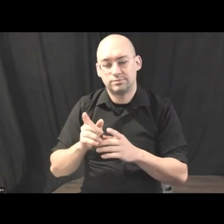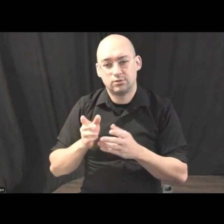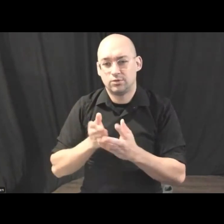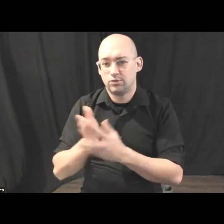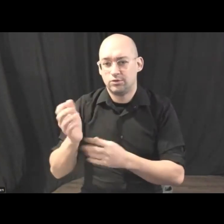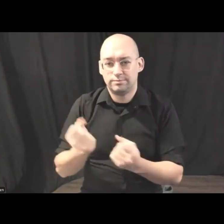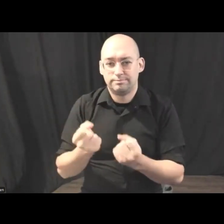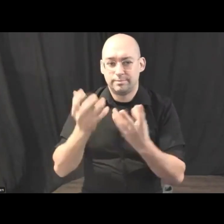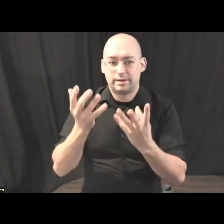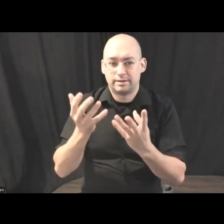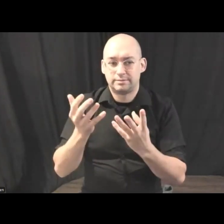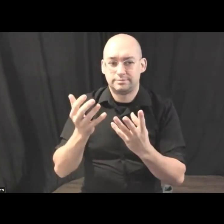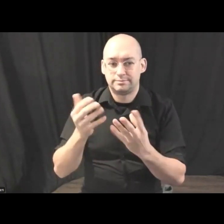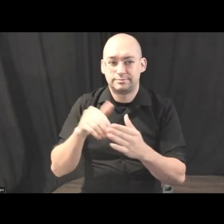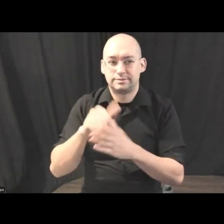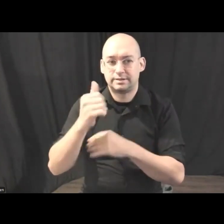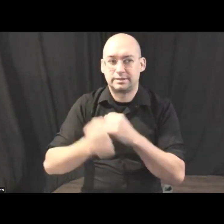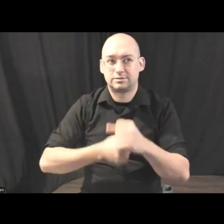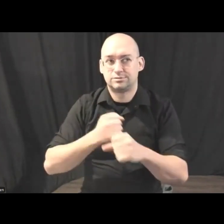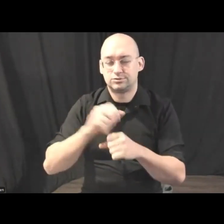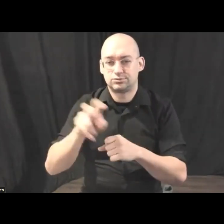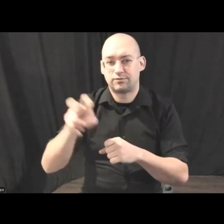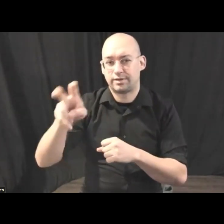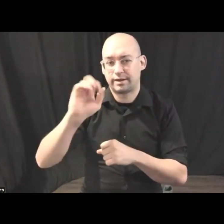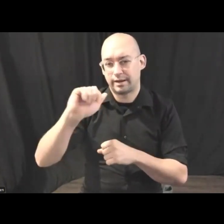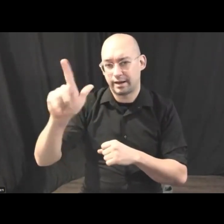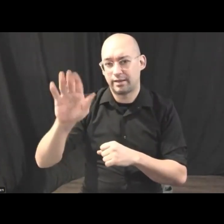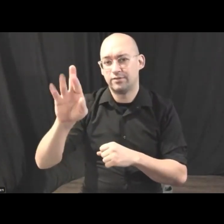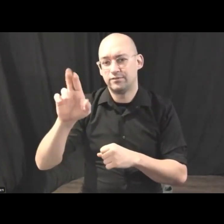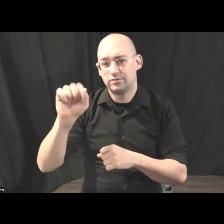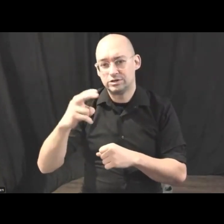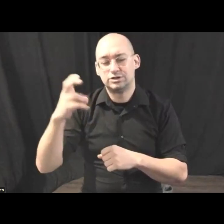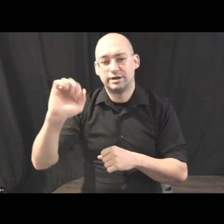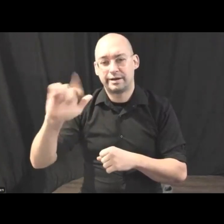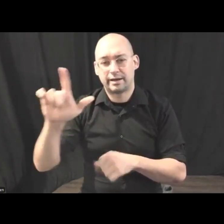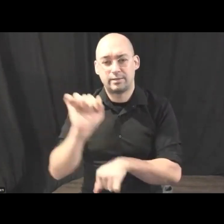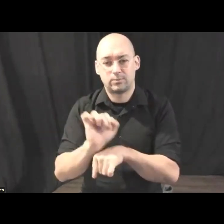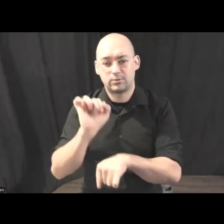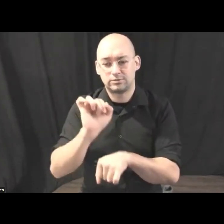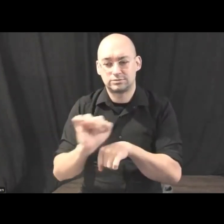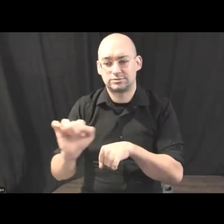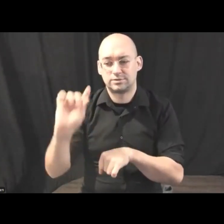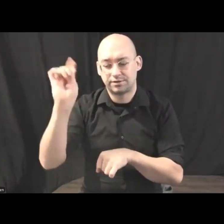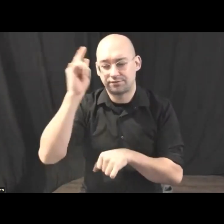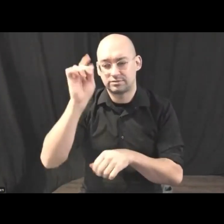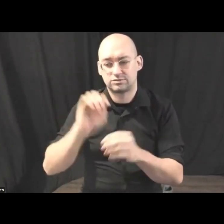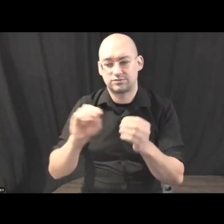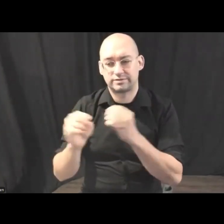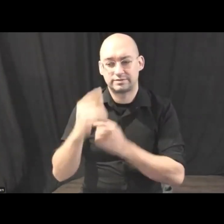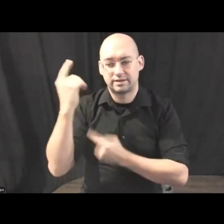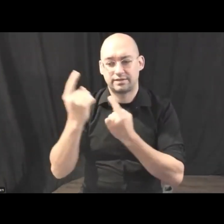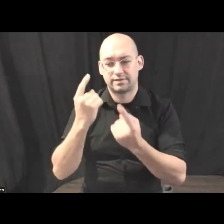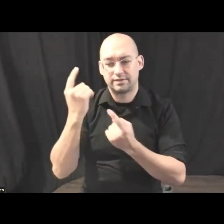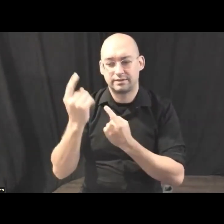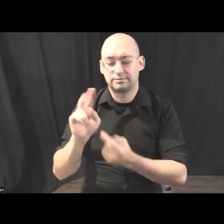of traveling through CalFresh, CalWorks, through CDSS, through CaliHHS, to the Governor's Office. I think we're going to, there's been